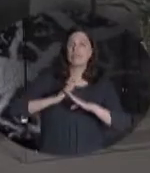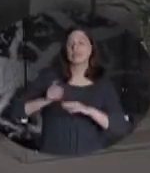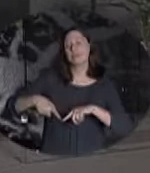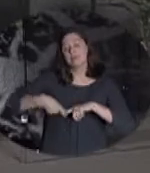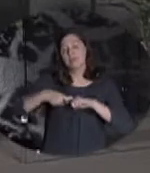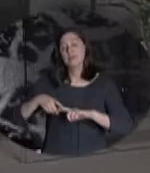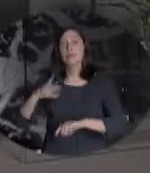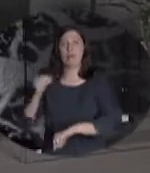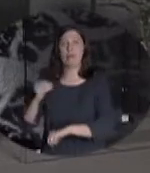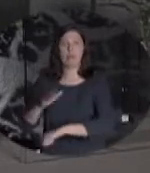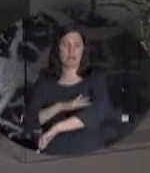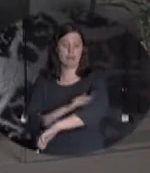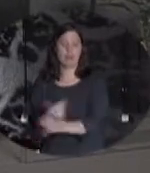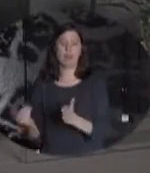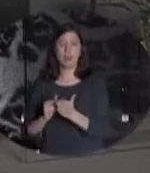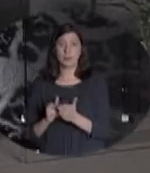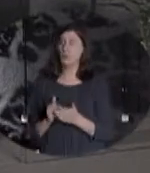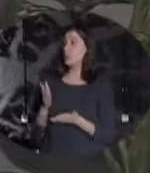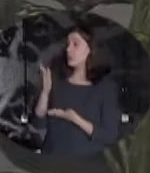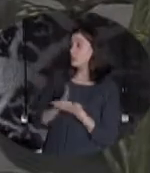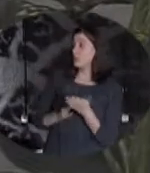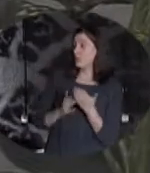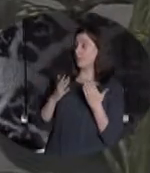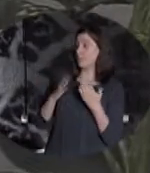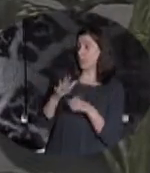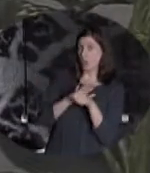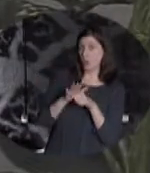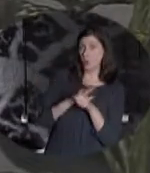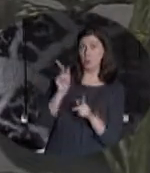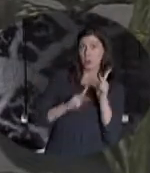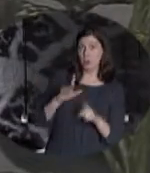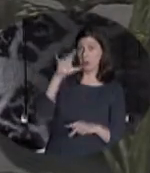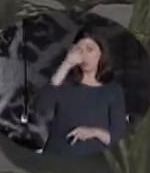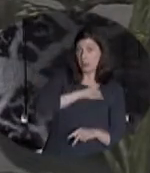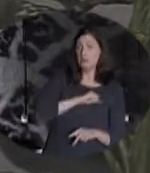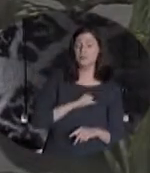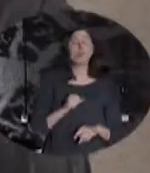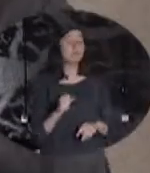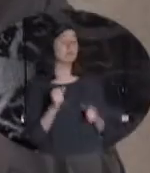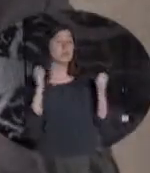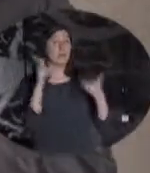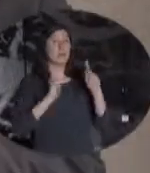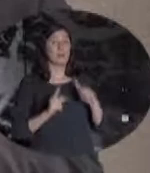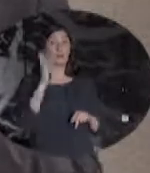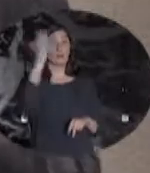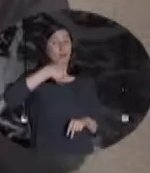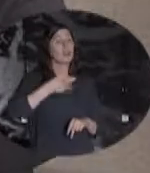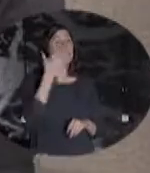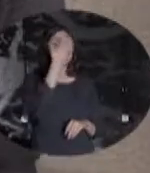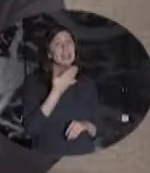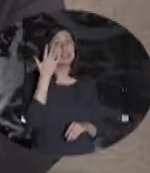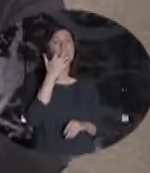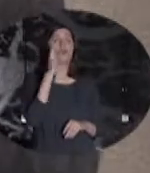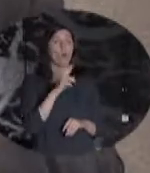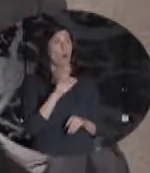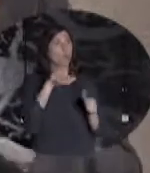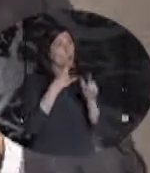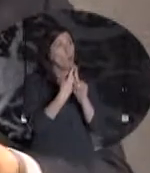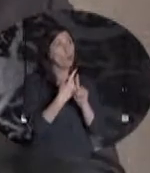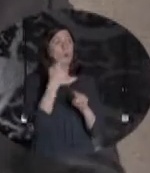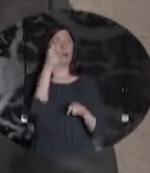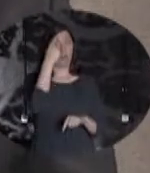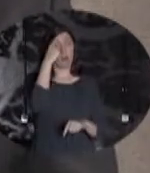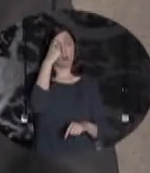some spots that people don't think of or may miss? A lot of times, yeah, our faces. People think that, you know, or people think that I only need to put it on my face and I don't